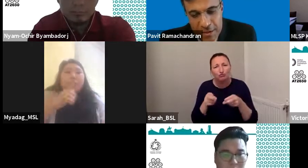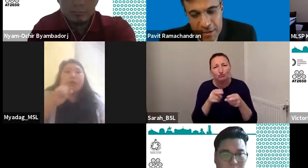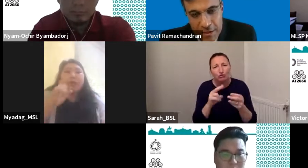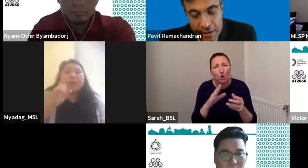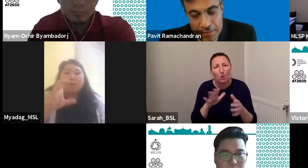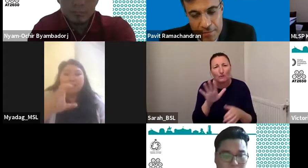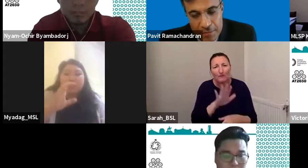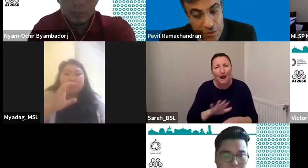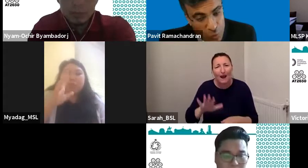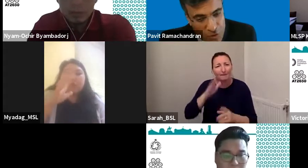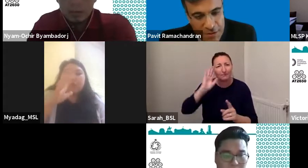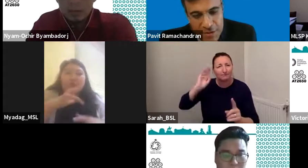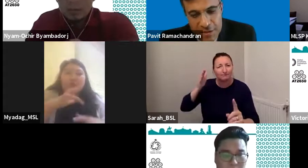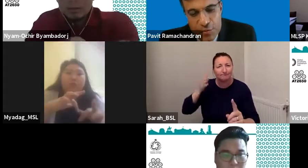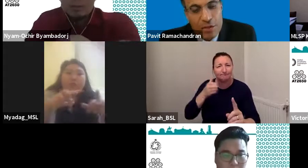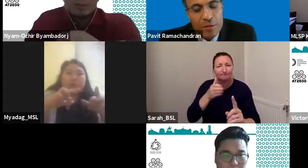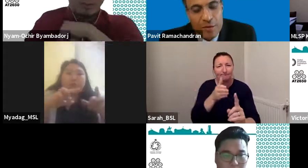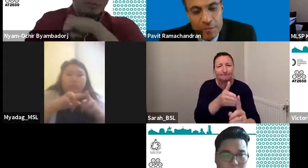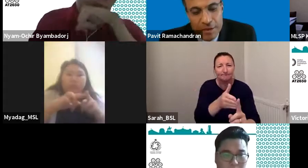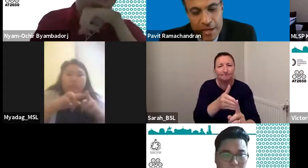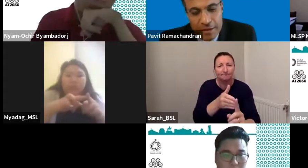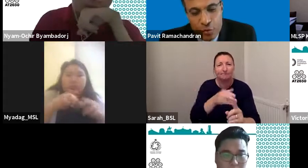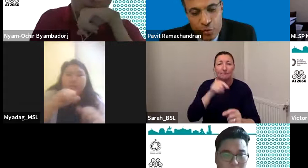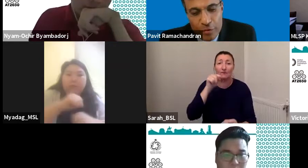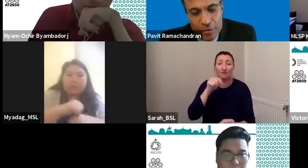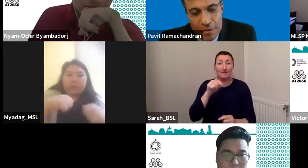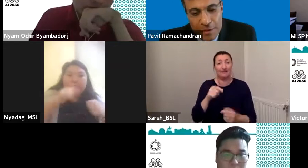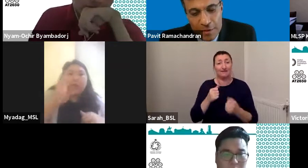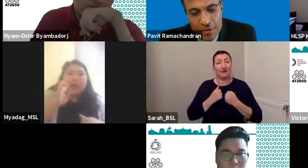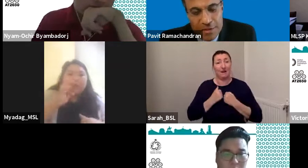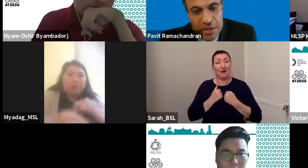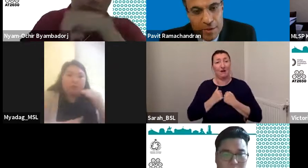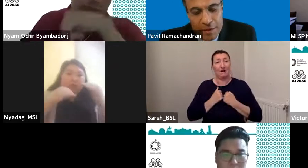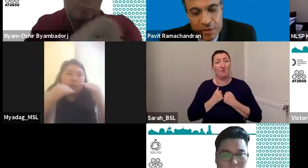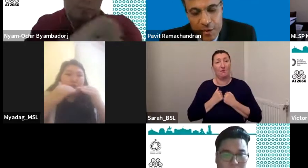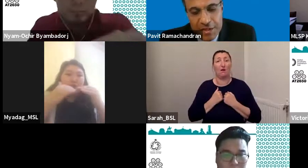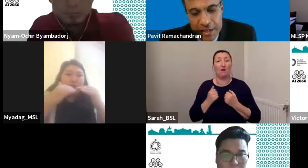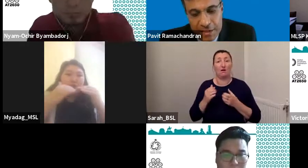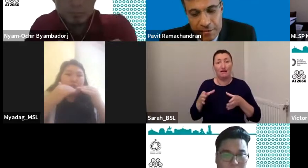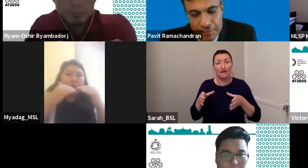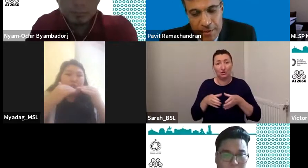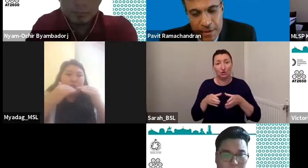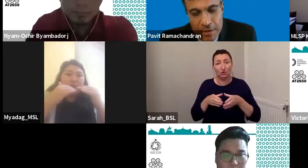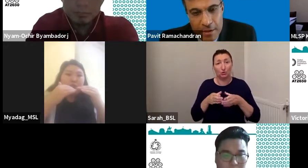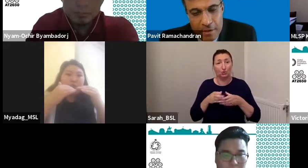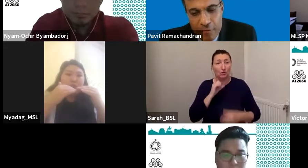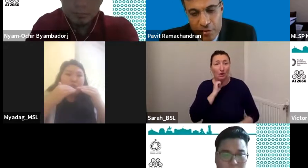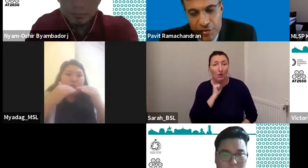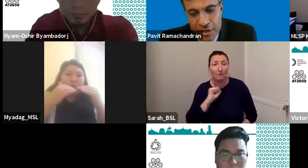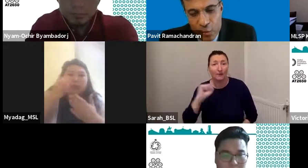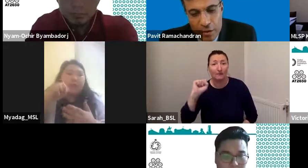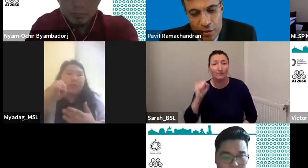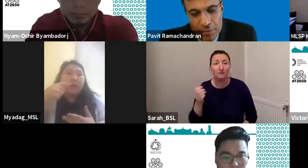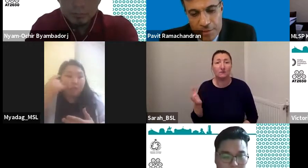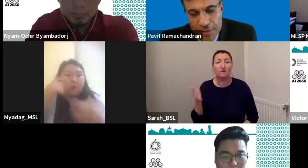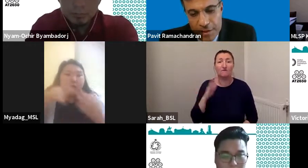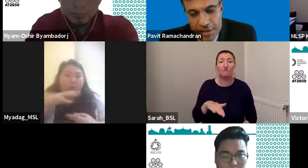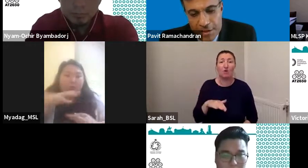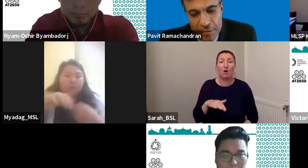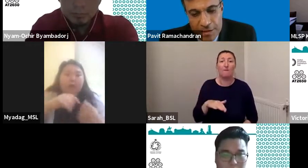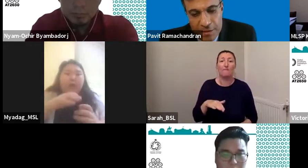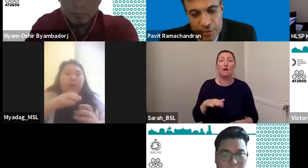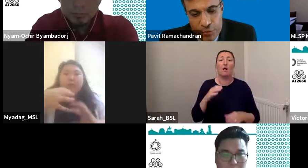This was an institutional commitment at the Global Disability Summit in 2018. Fostering work